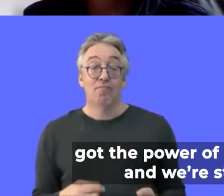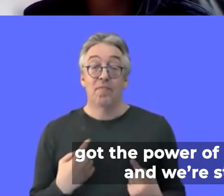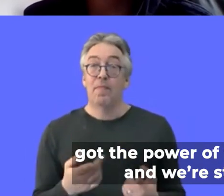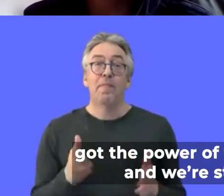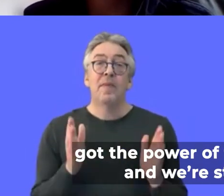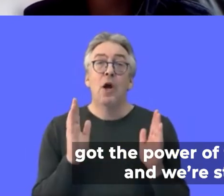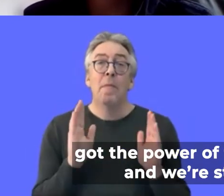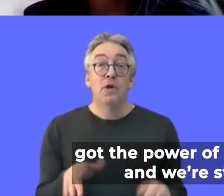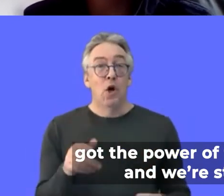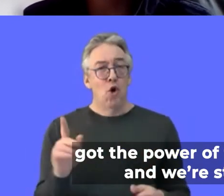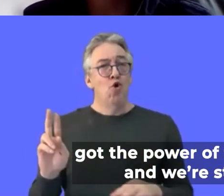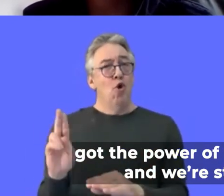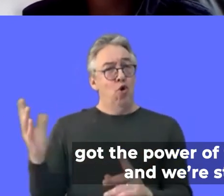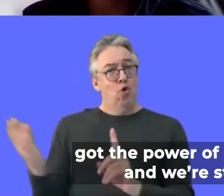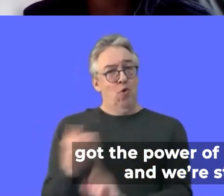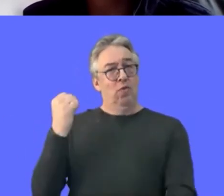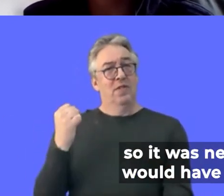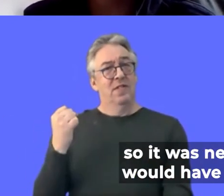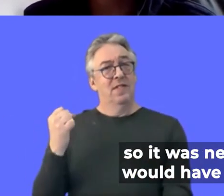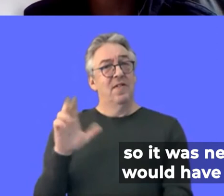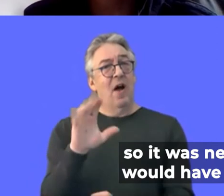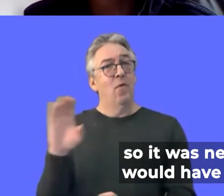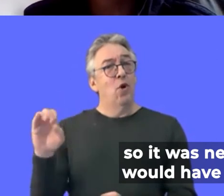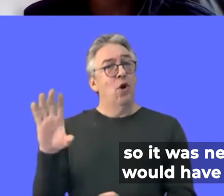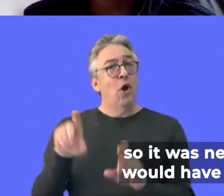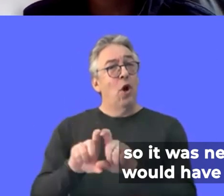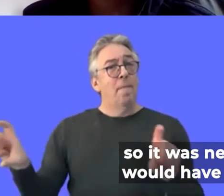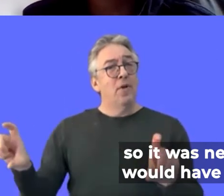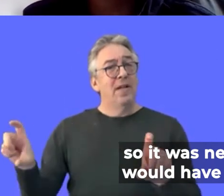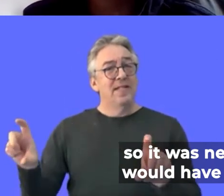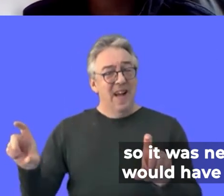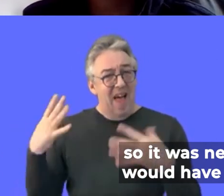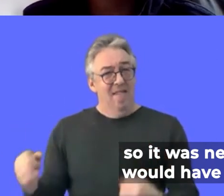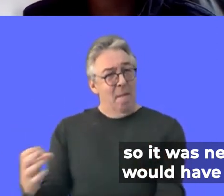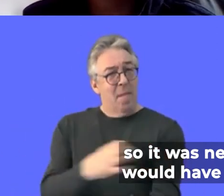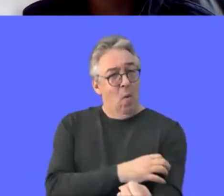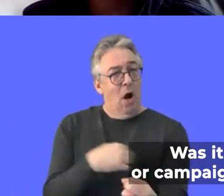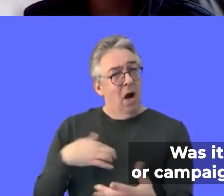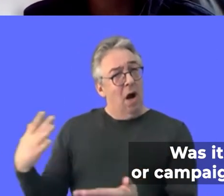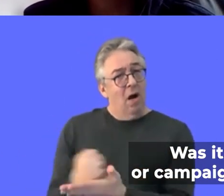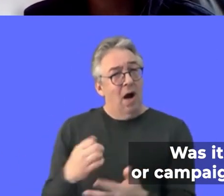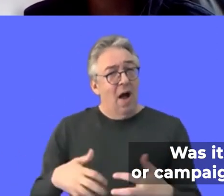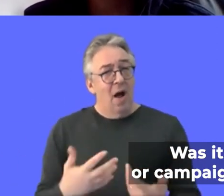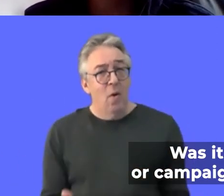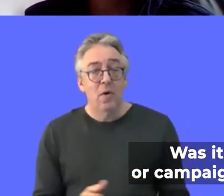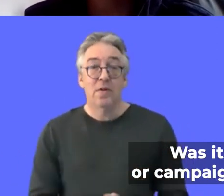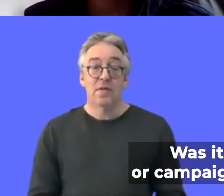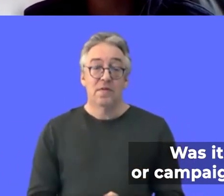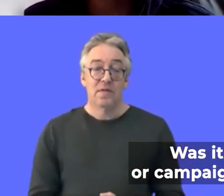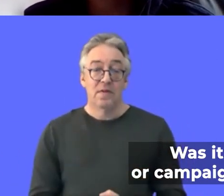these 500 companies, and we're starting phase two, so it was never just, people would have said, what is it? Was it a tick box or a